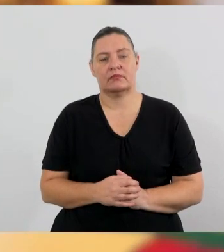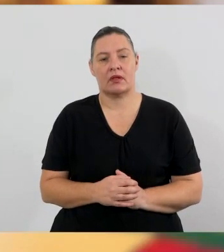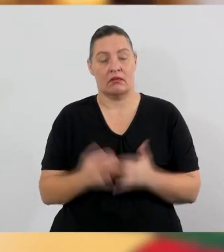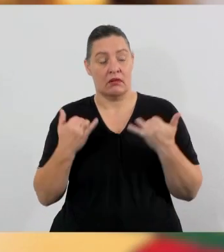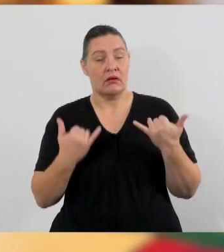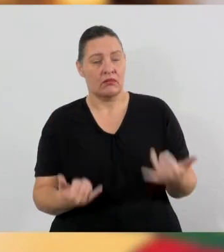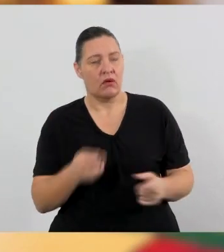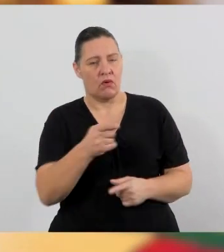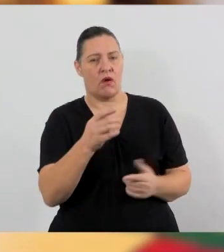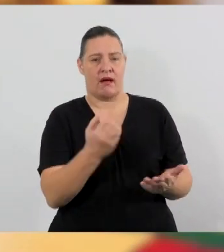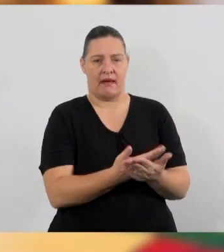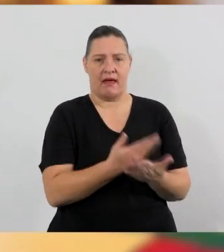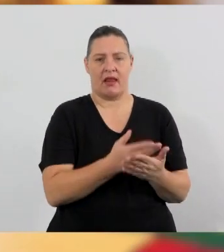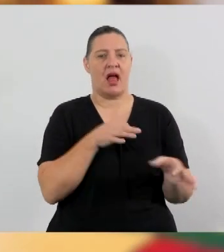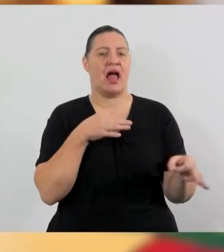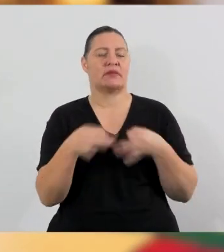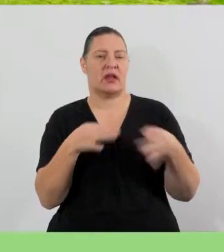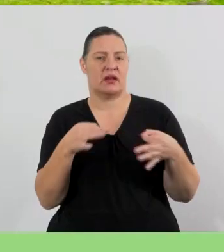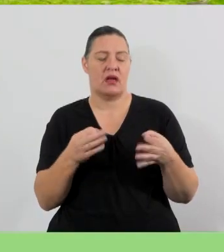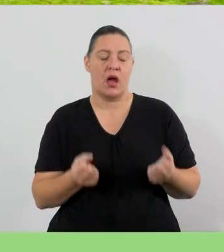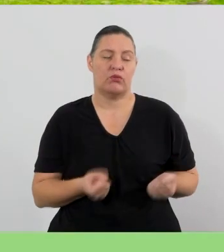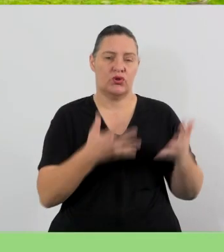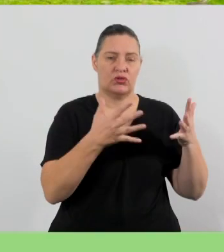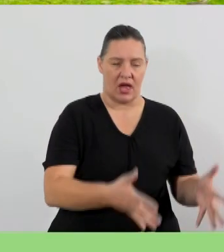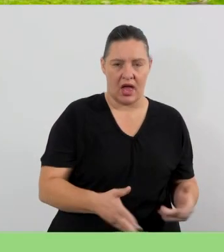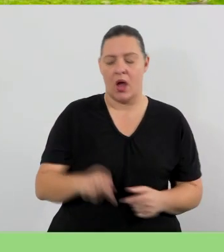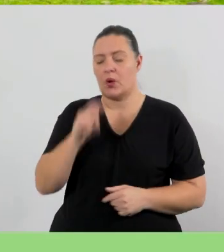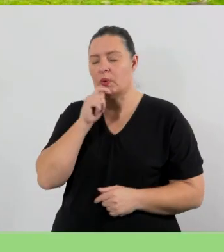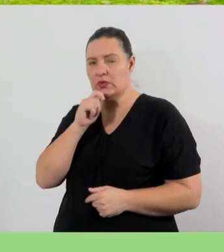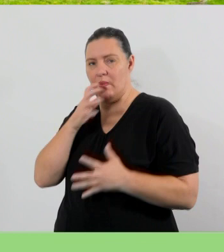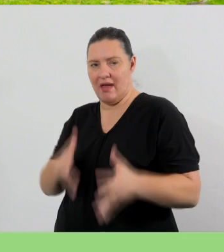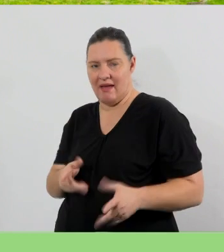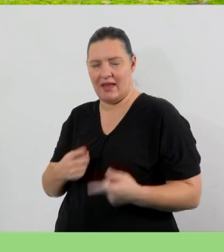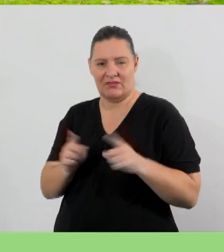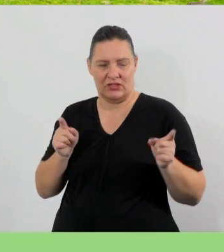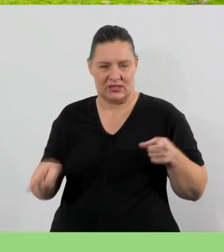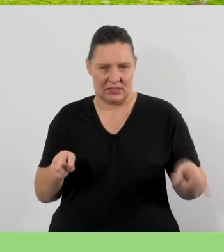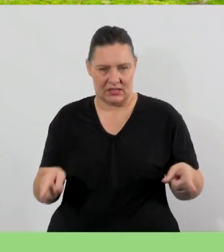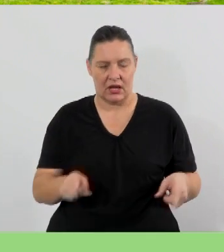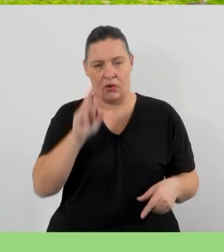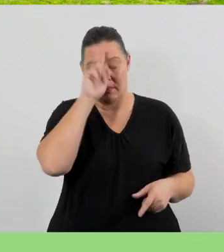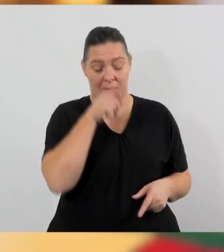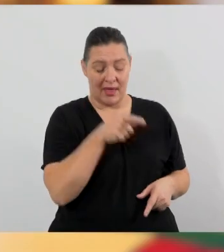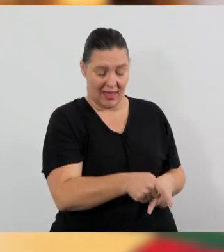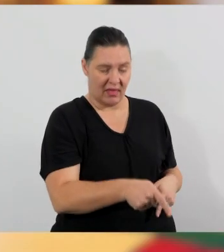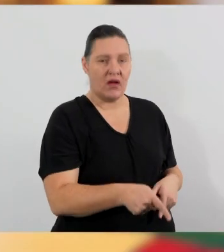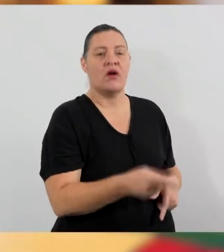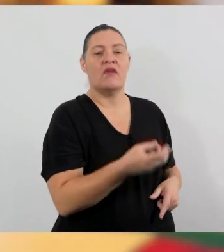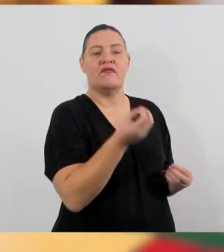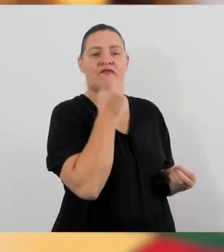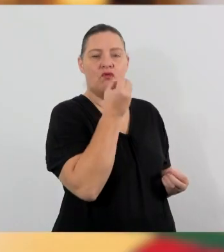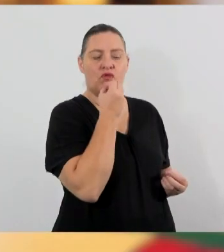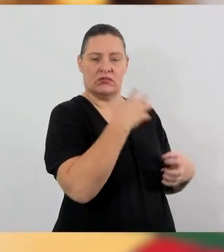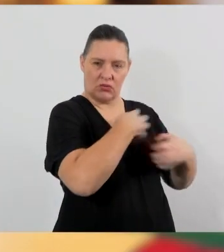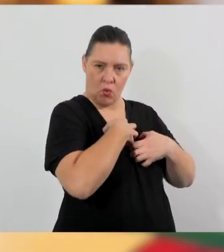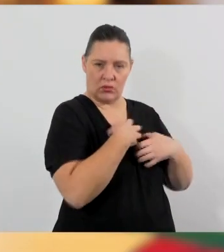By now, you should be able to explain what producers and consumers are. If you remember, we said producers are